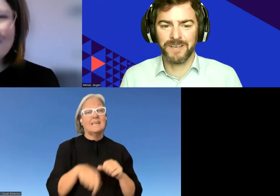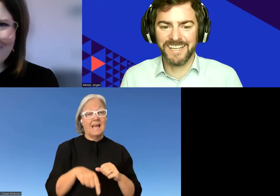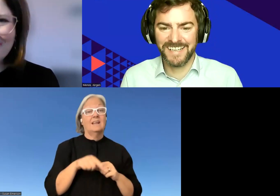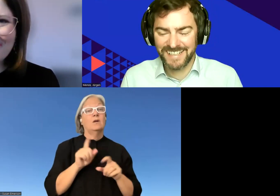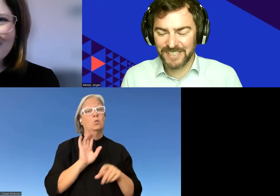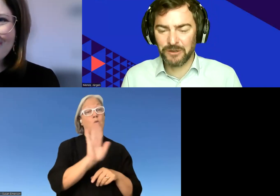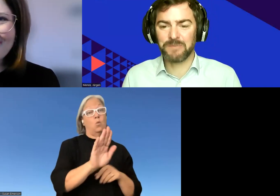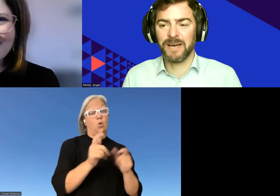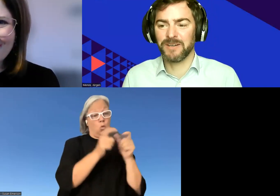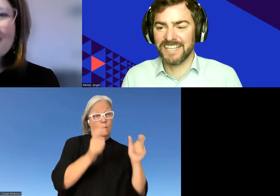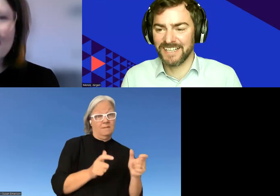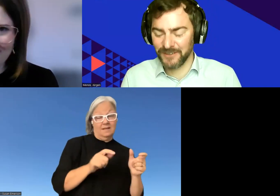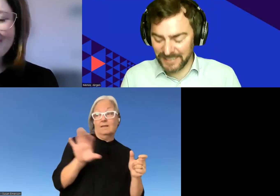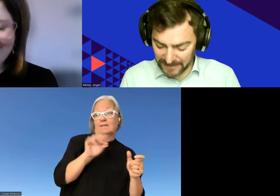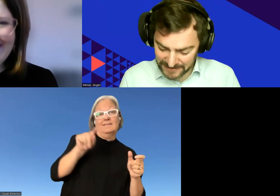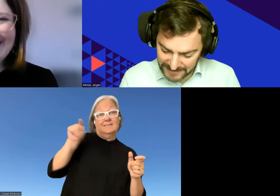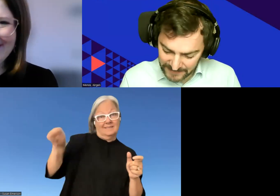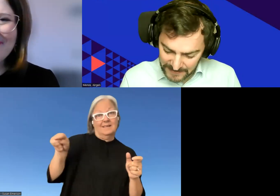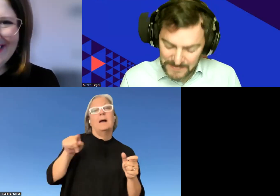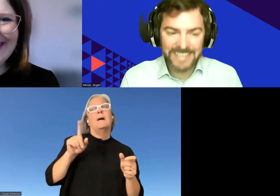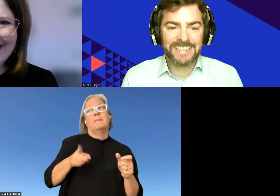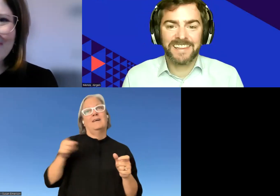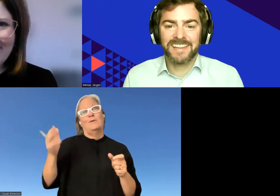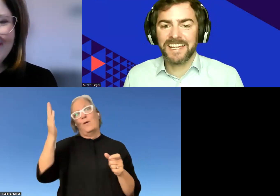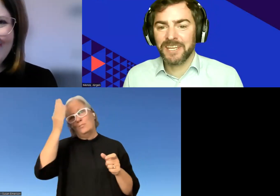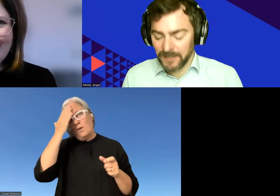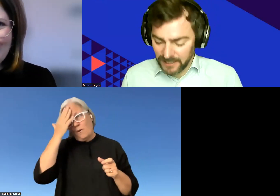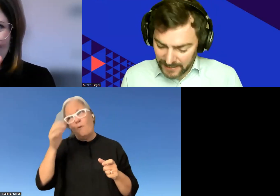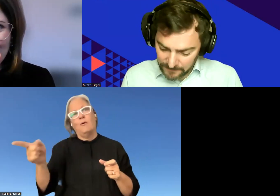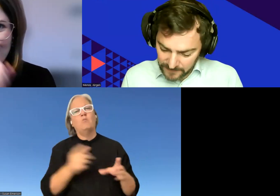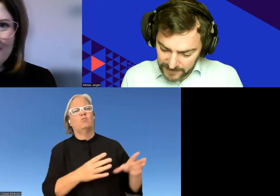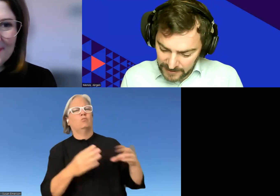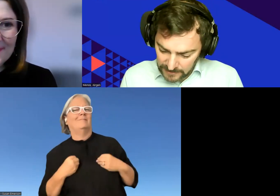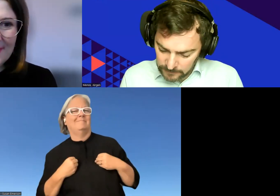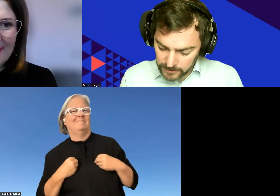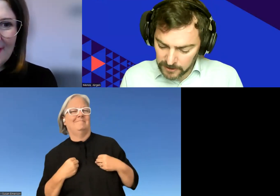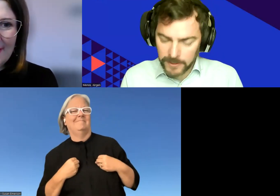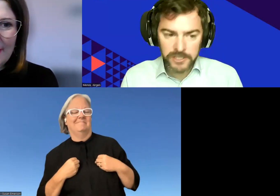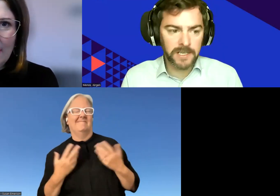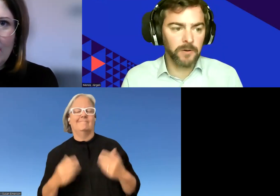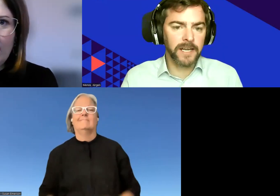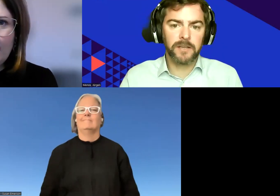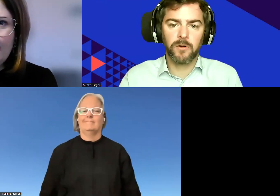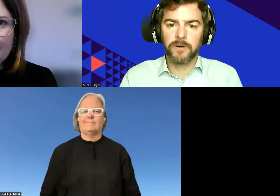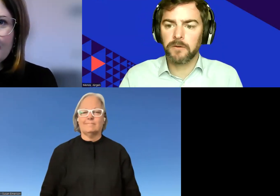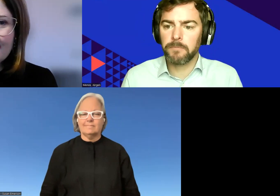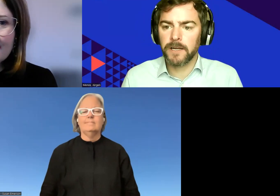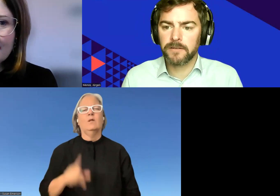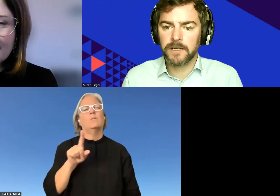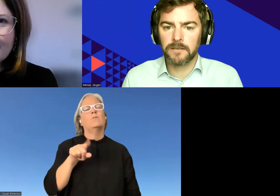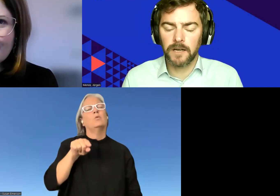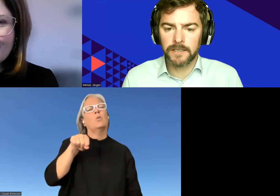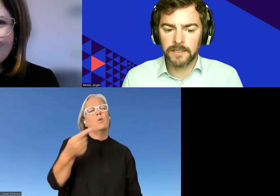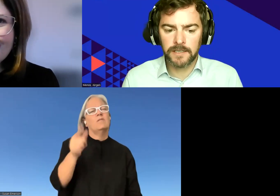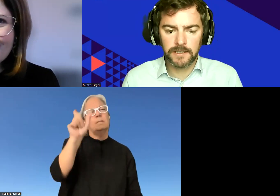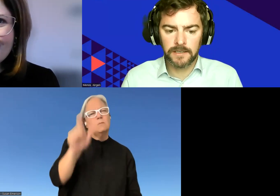that the company knows about it and agrees, basically. Yes, exactly. Thank you. Then we got a question. I know, Anna, you already replied